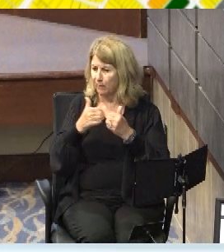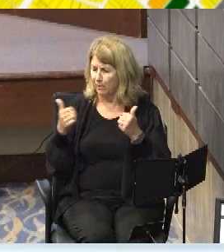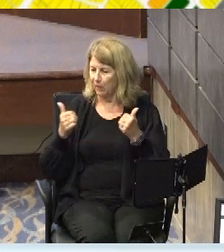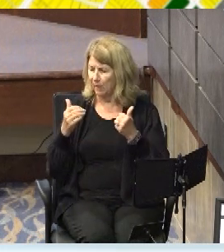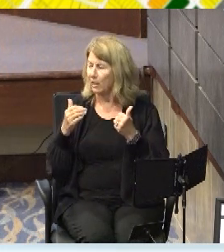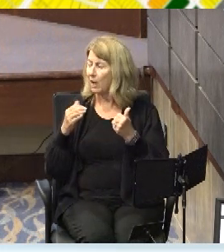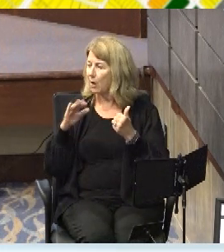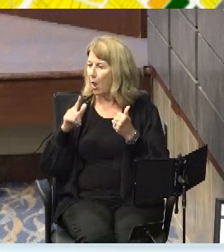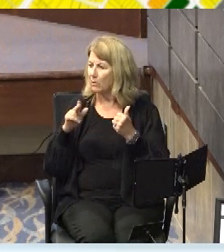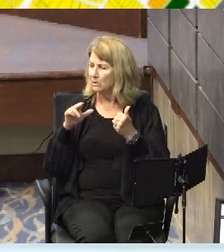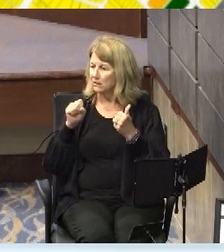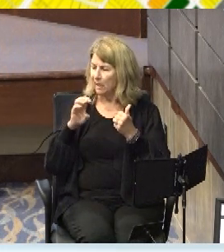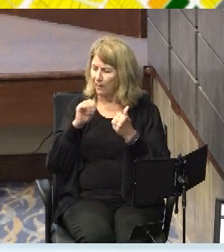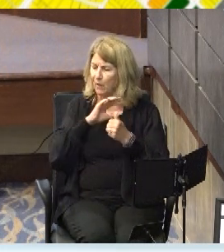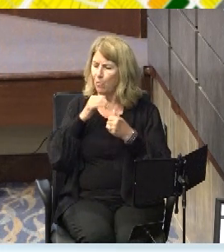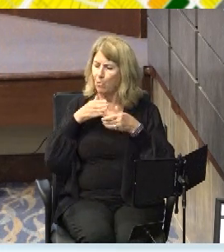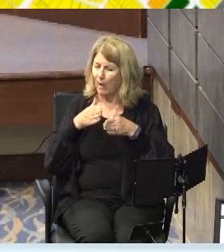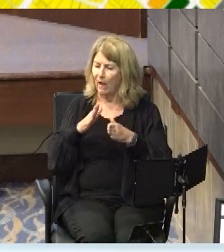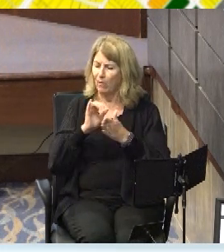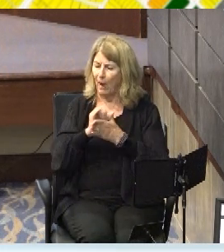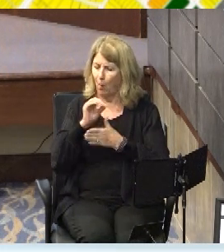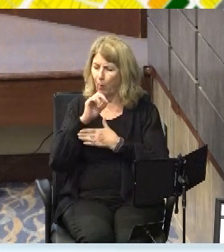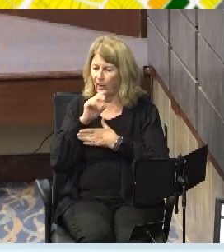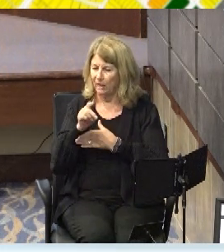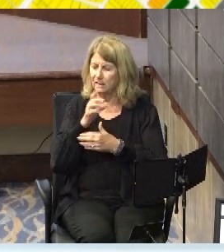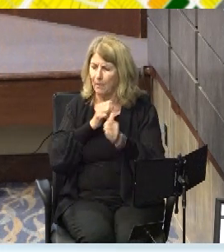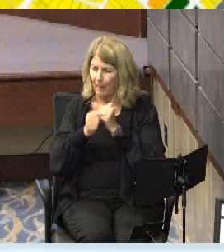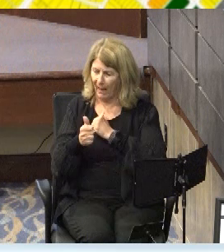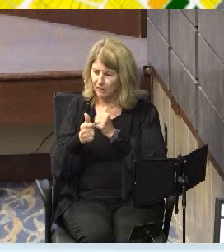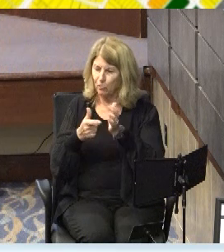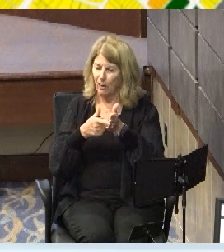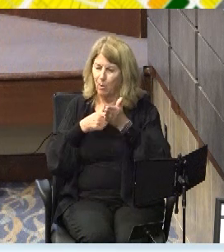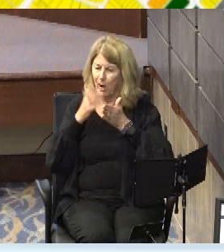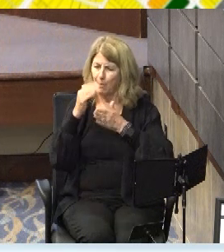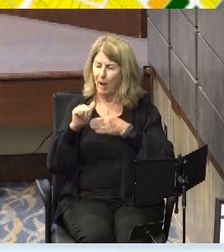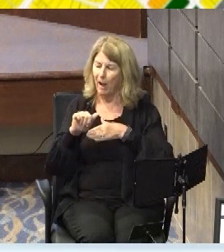which this ordinance is passed is open to the public as required by law.